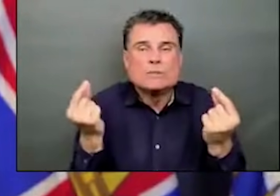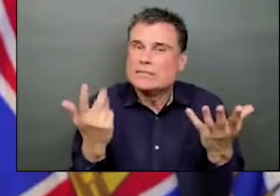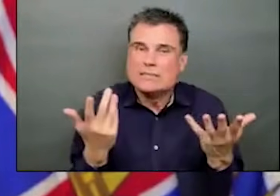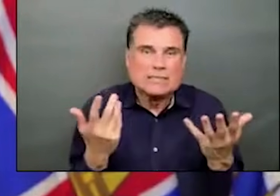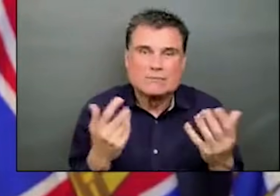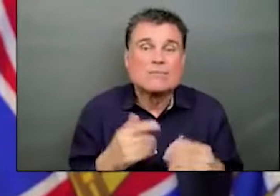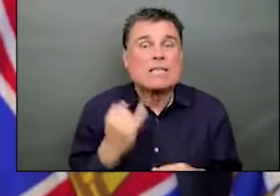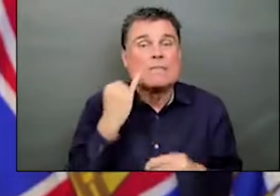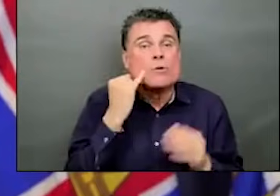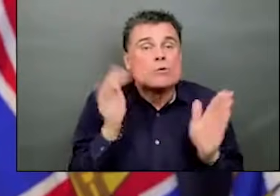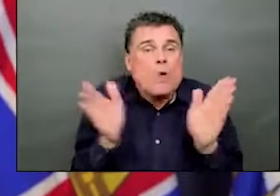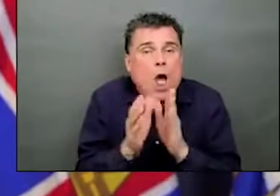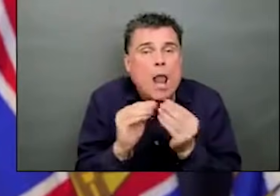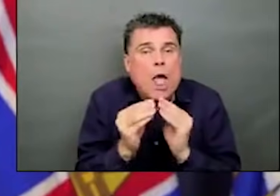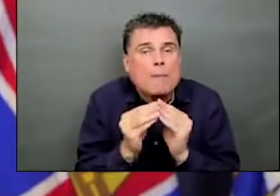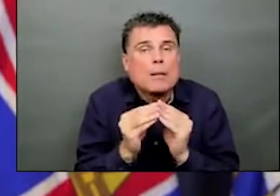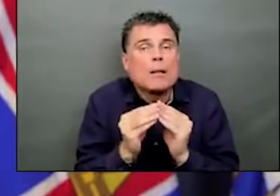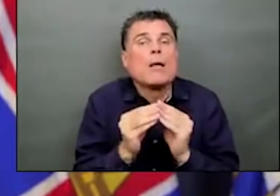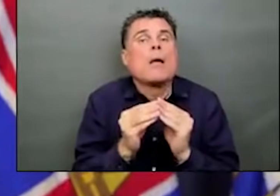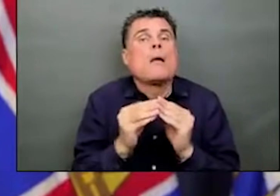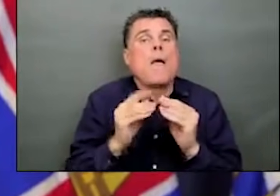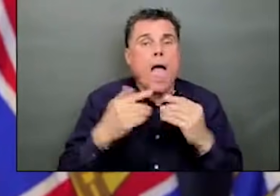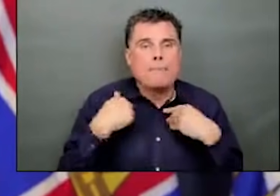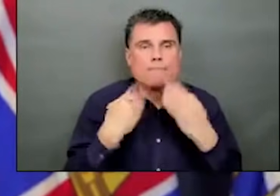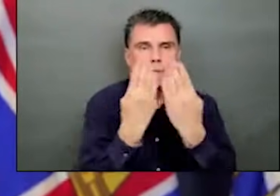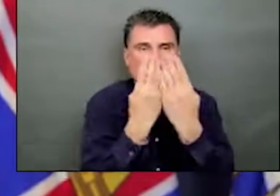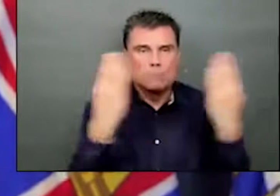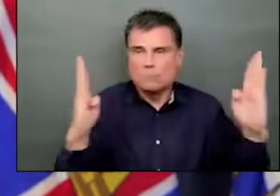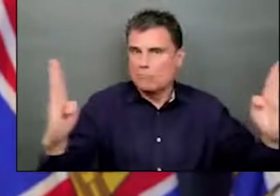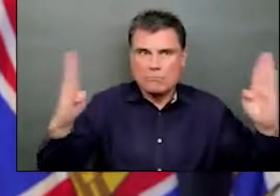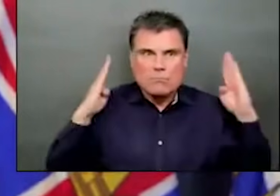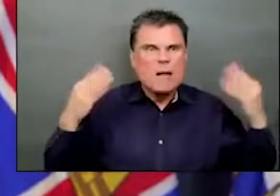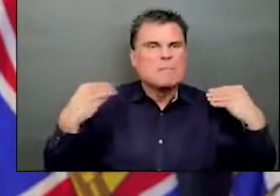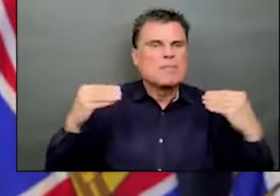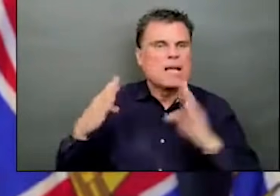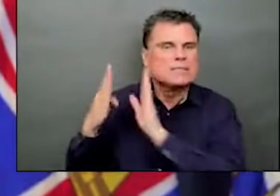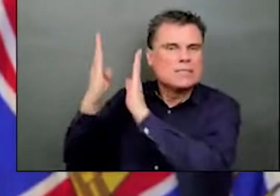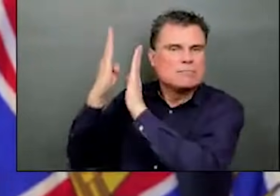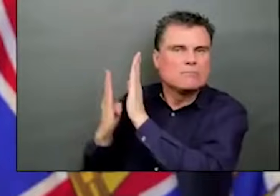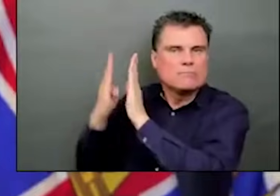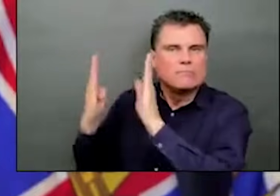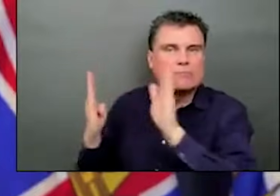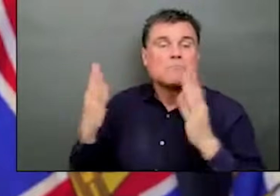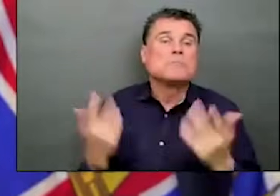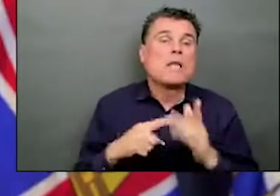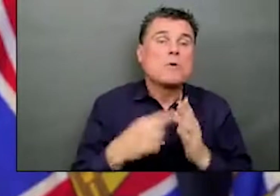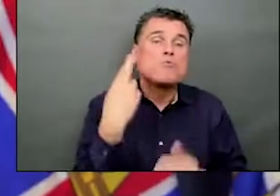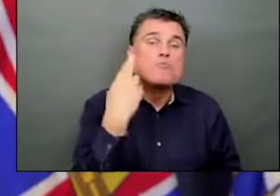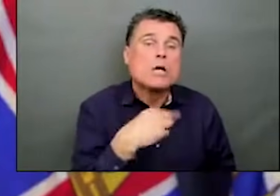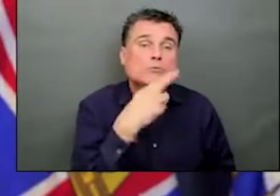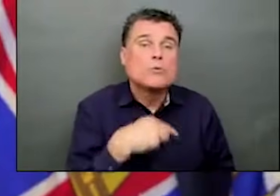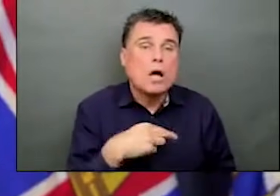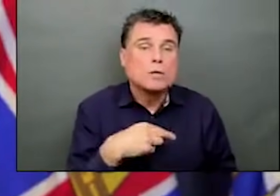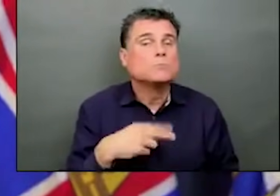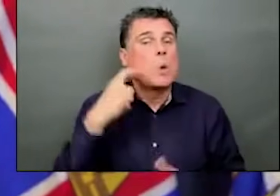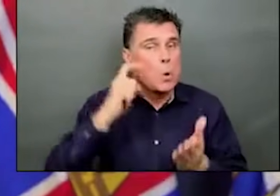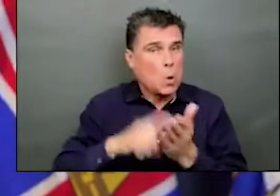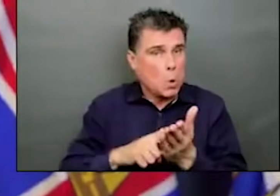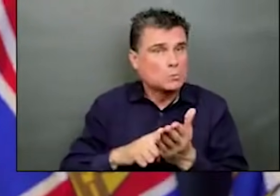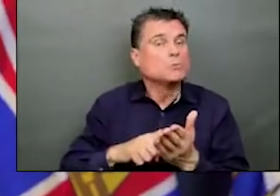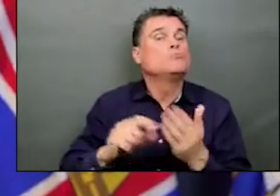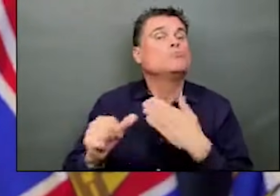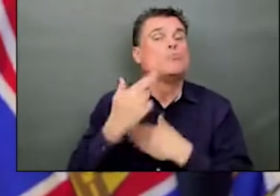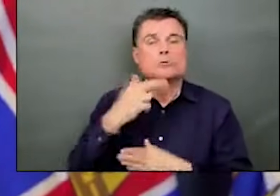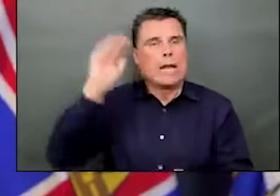small group of people and you're not mixing, think of a restaurant, then the risk is less. If you're a larger group